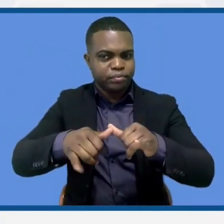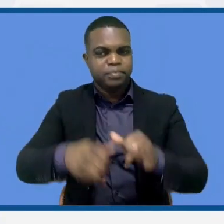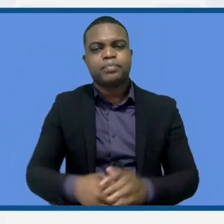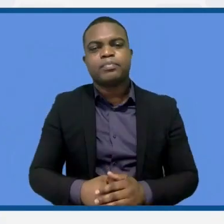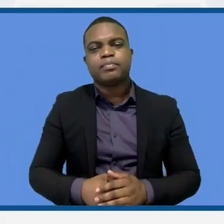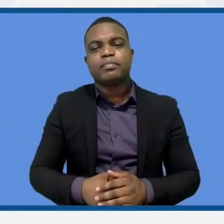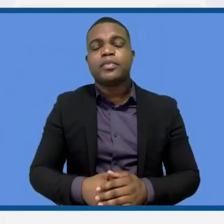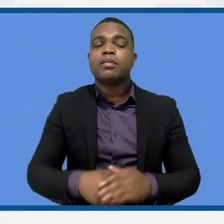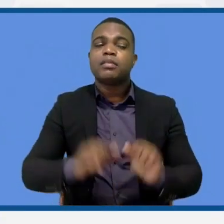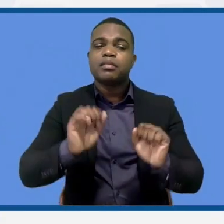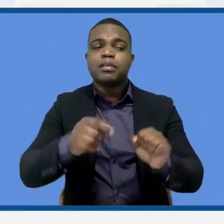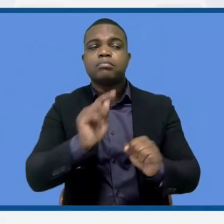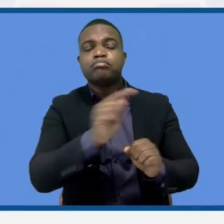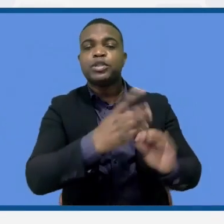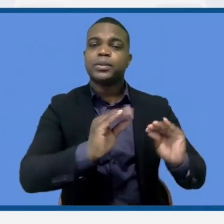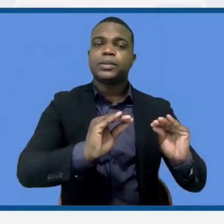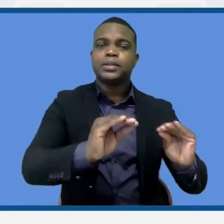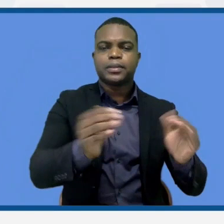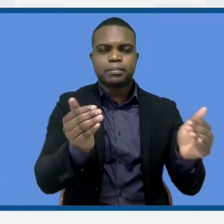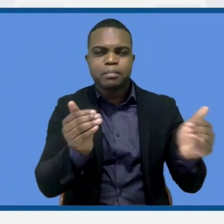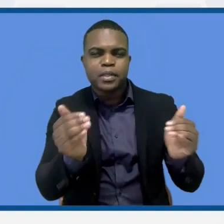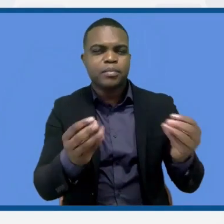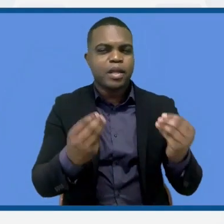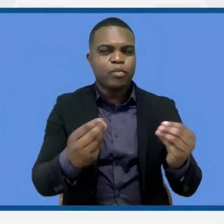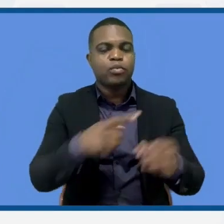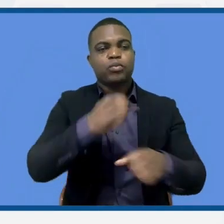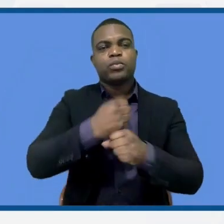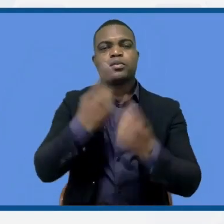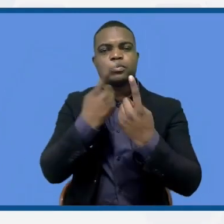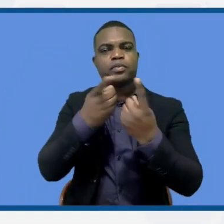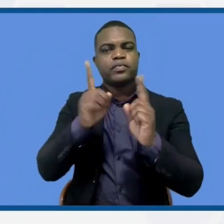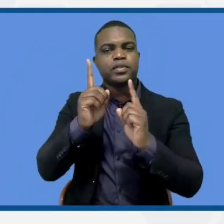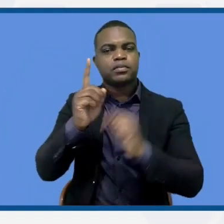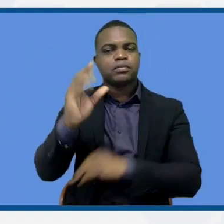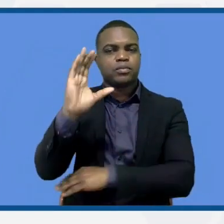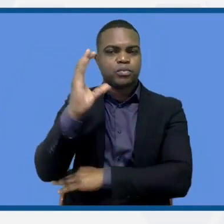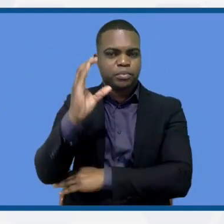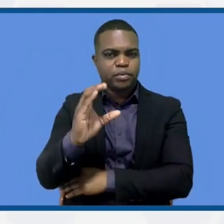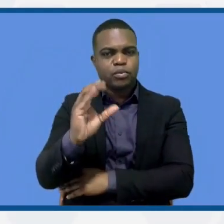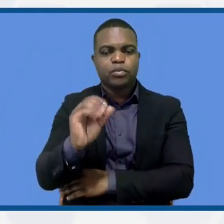of Ingeniería Rayado, which is a company many of you may know.